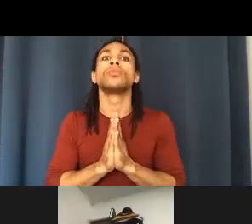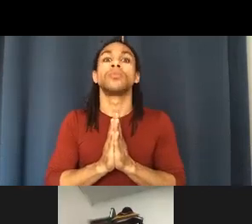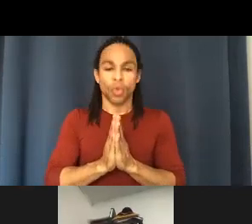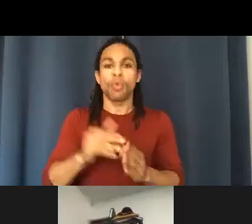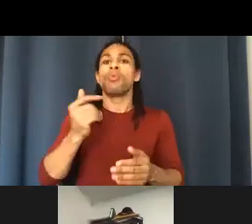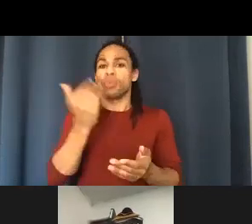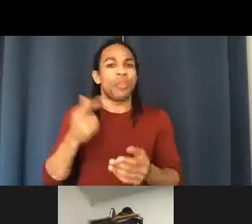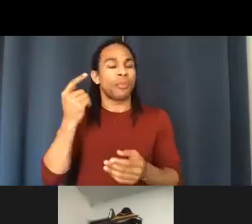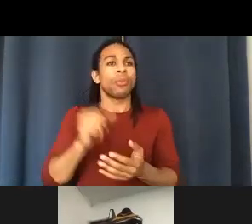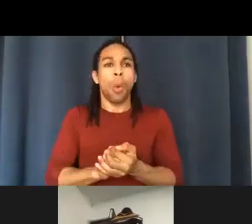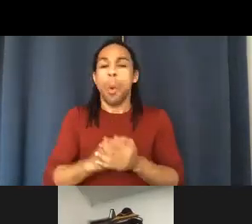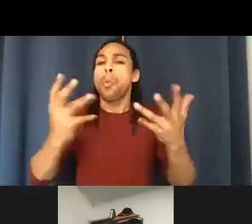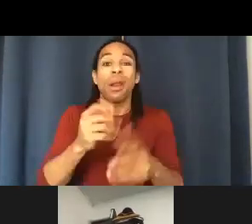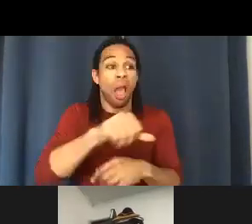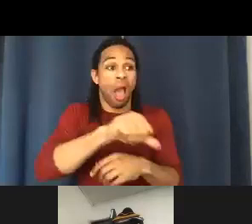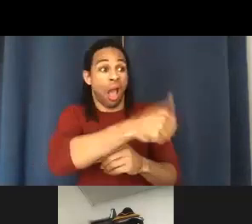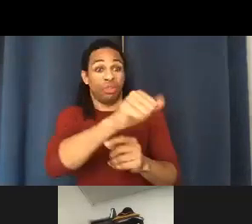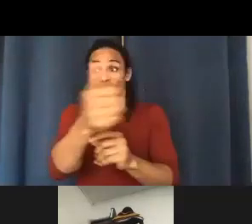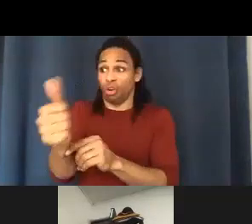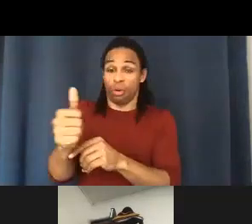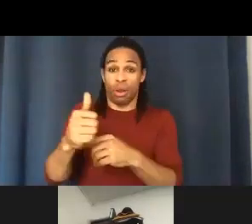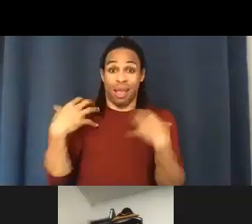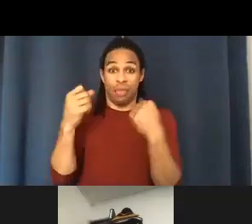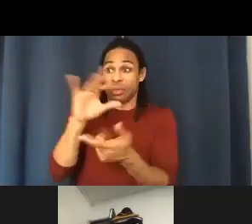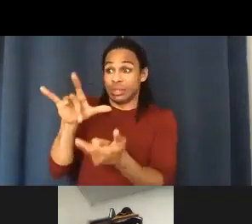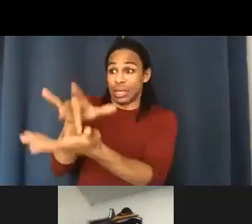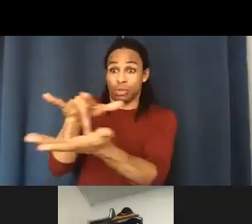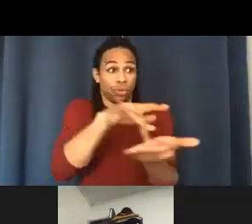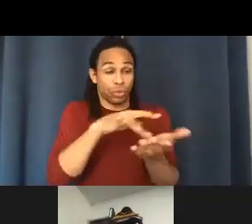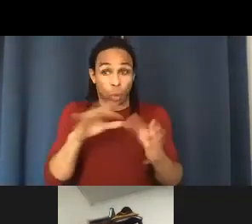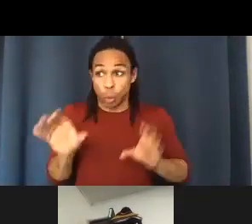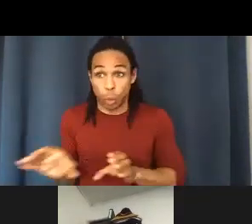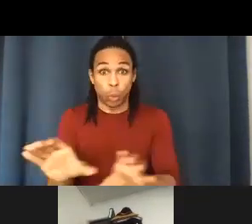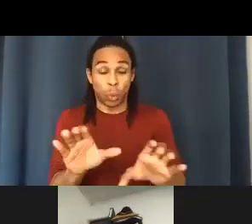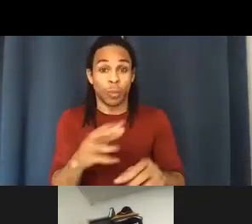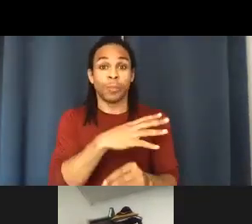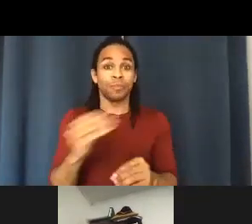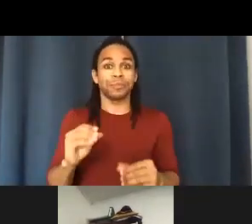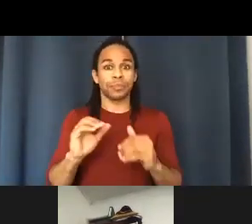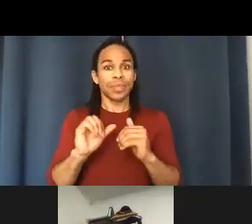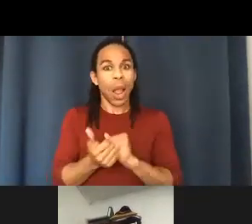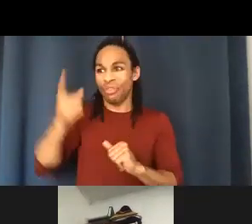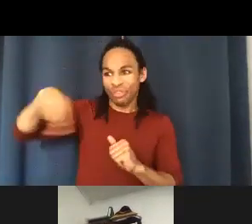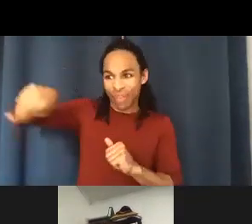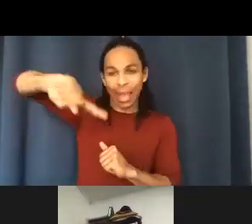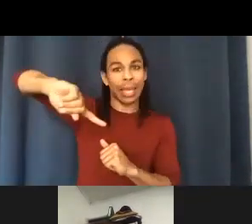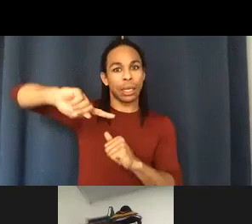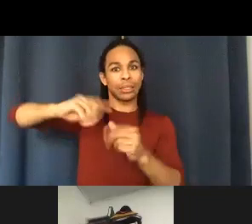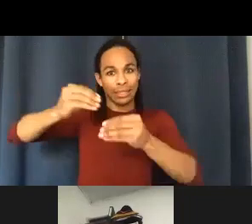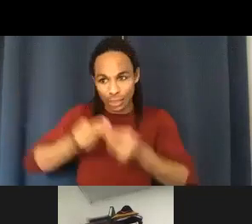So what we've noticed is that redistribution, a closing of peripheral health centers, redistribution of medics,